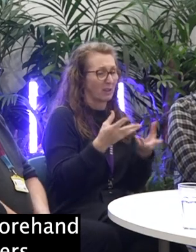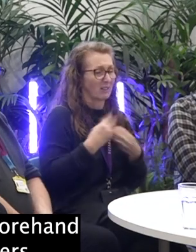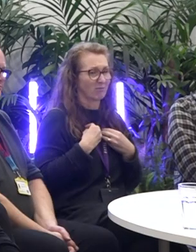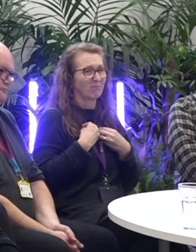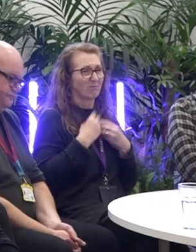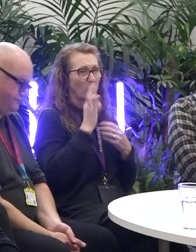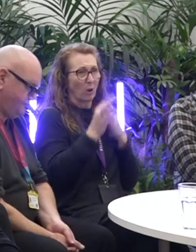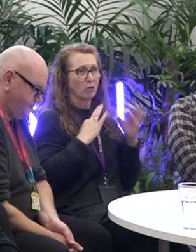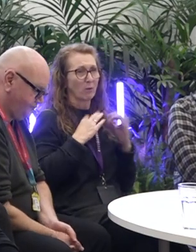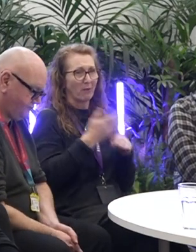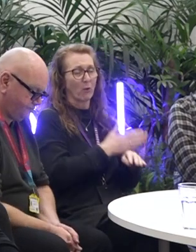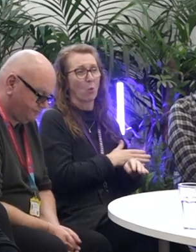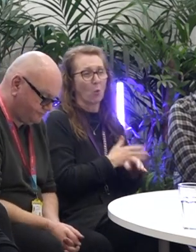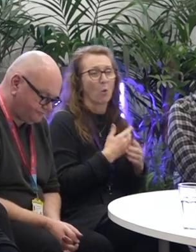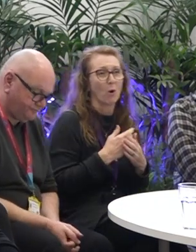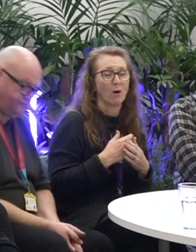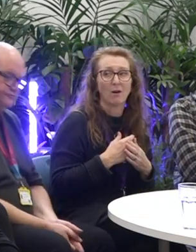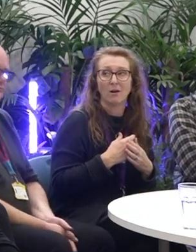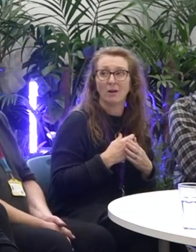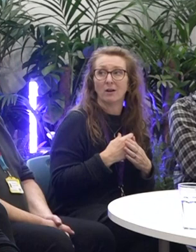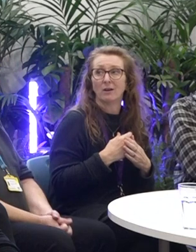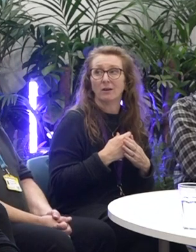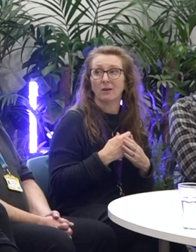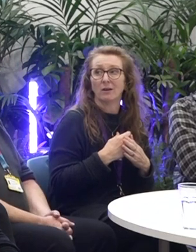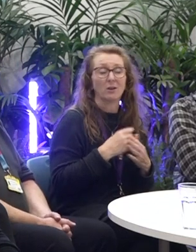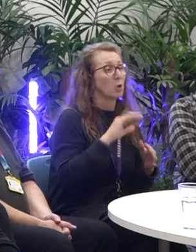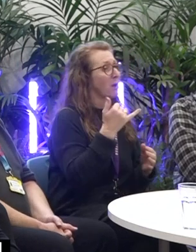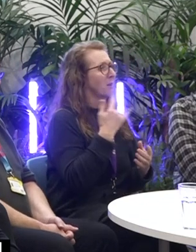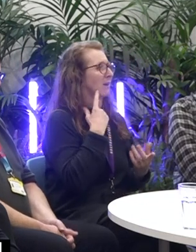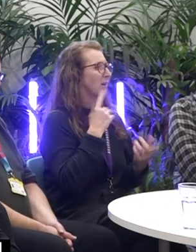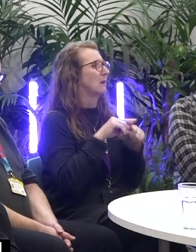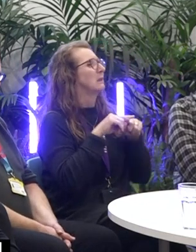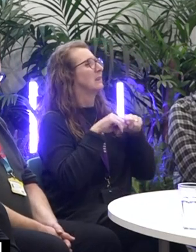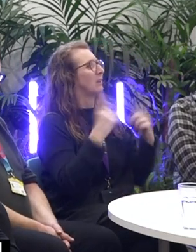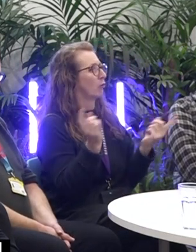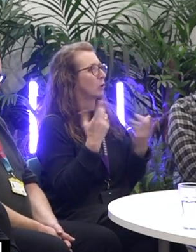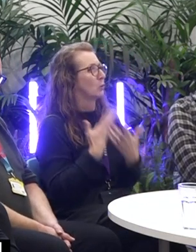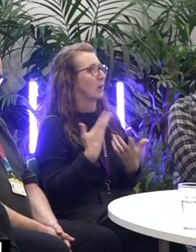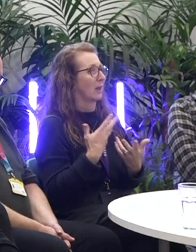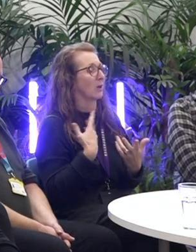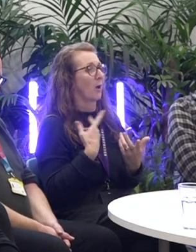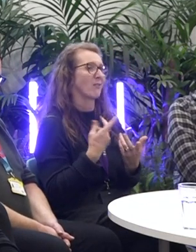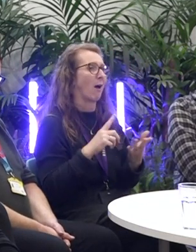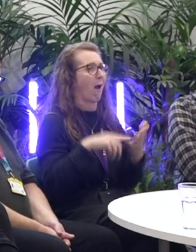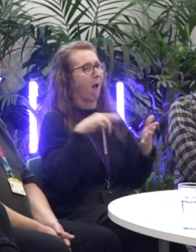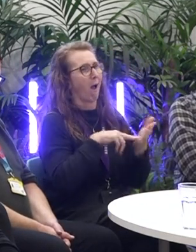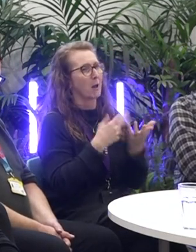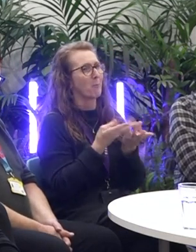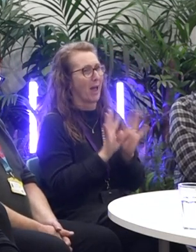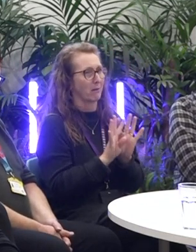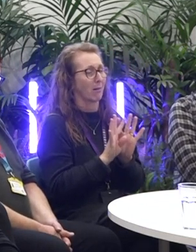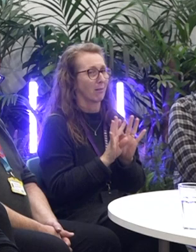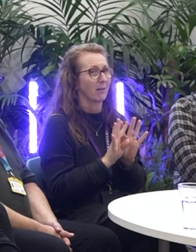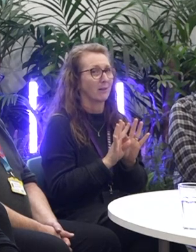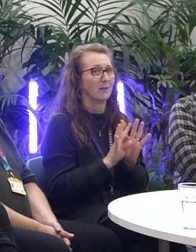their answers. So Sam and I went like, maybe we do it differently today, and we're going to create an unpanel. And the unpanel is, let's just